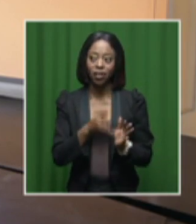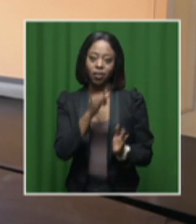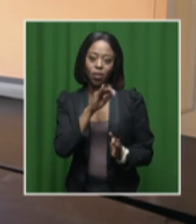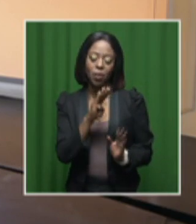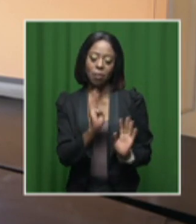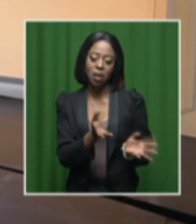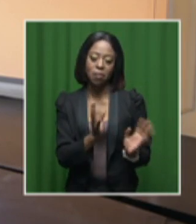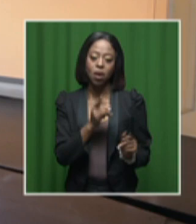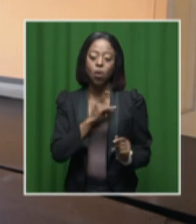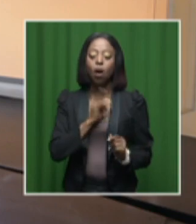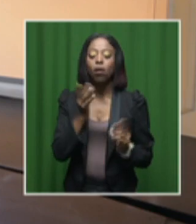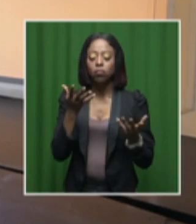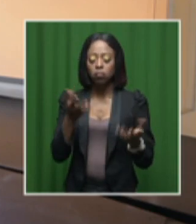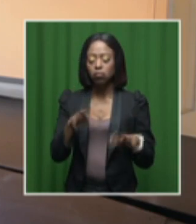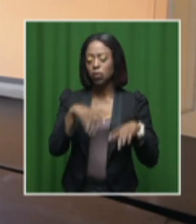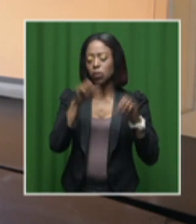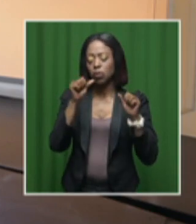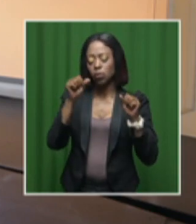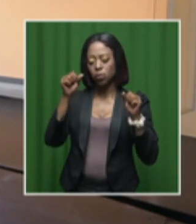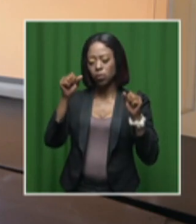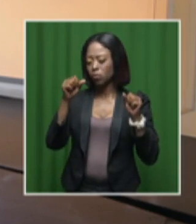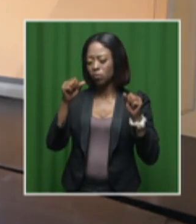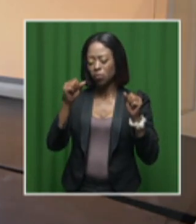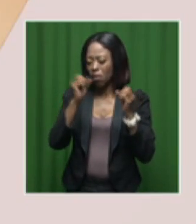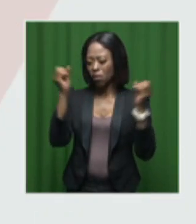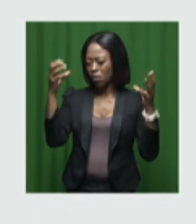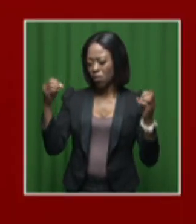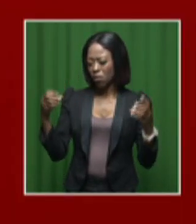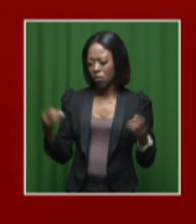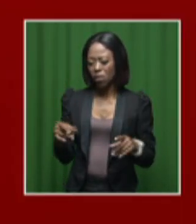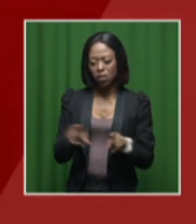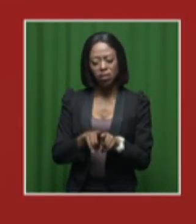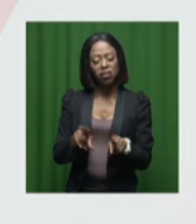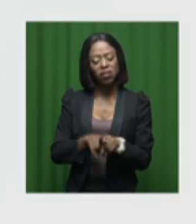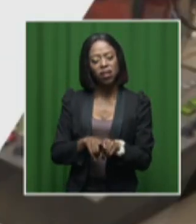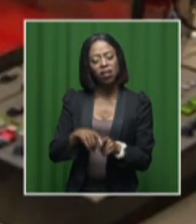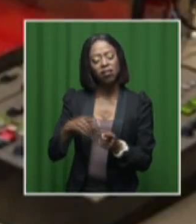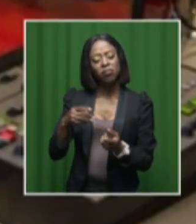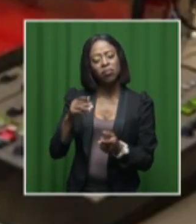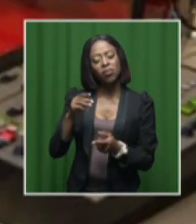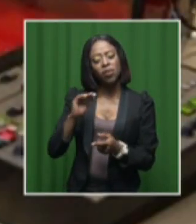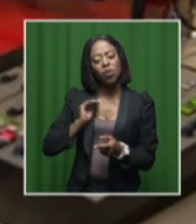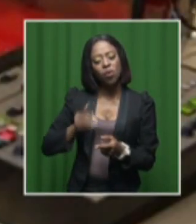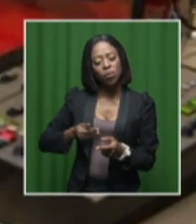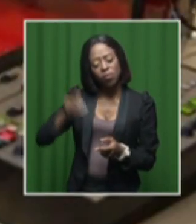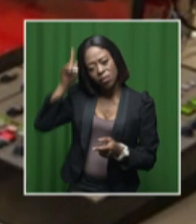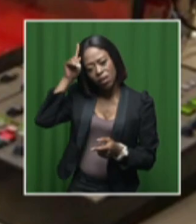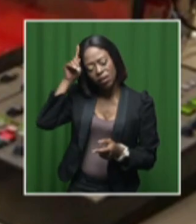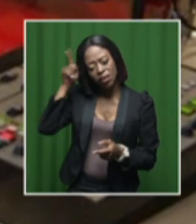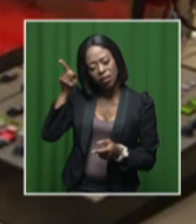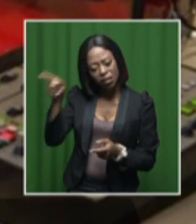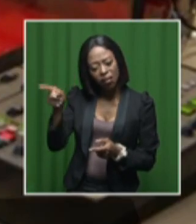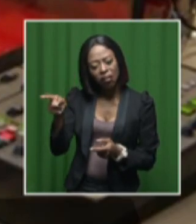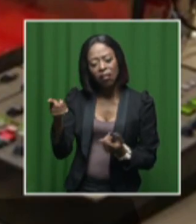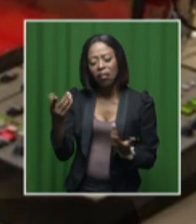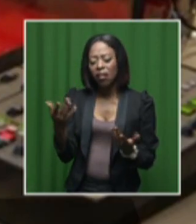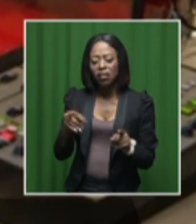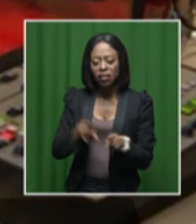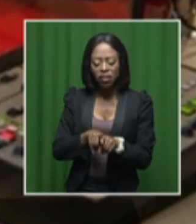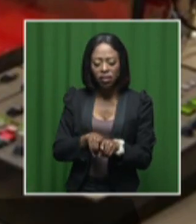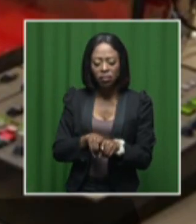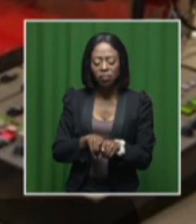thing. There's lights out forever along routes like busy routes like Willie Mandela through Four Ways, Malabongwe, through North Riding into Stratham Park. There's hardly a traffic